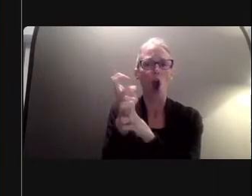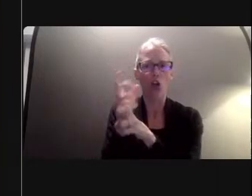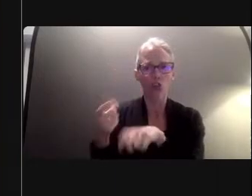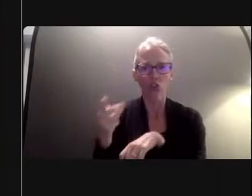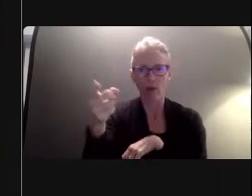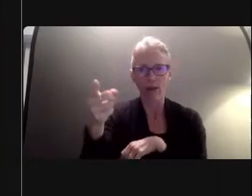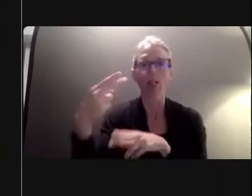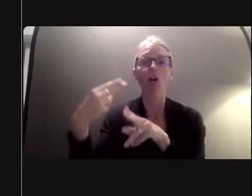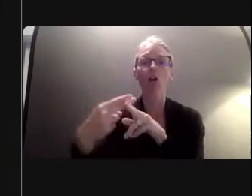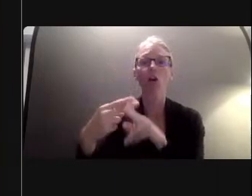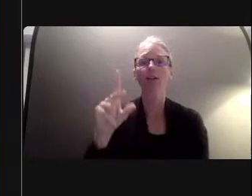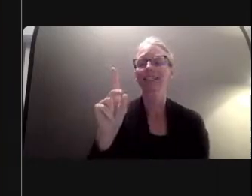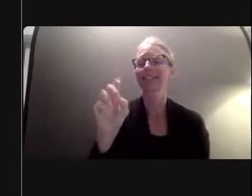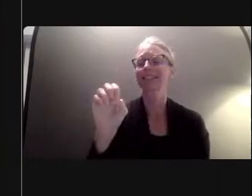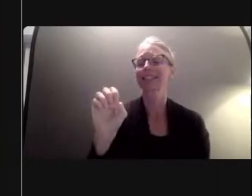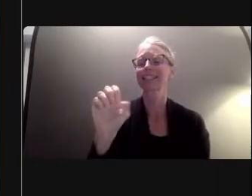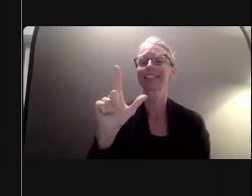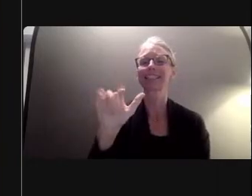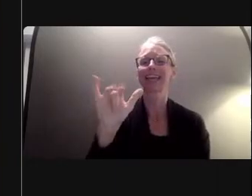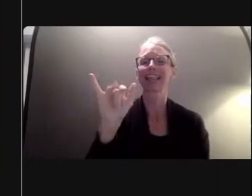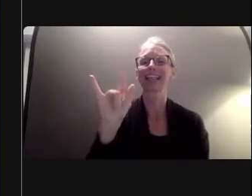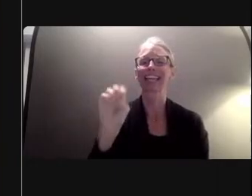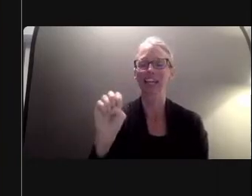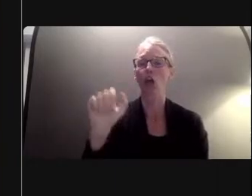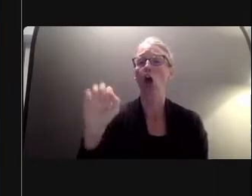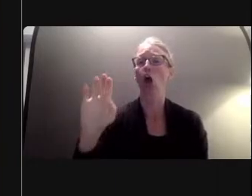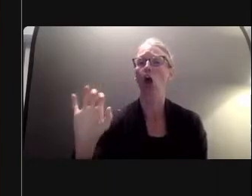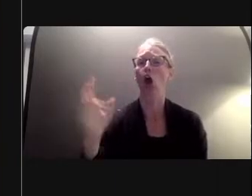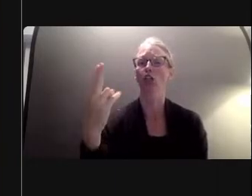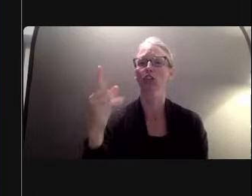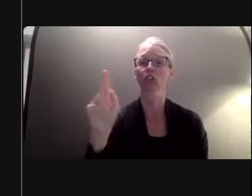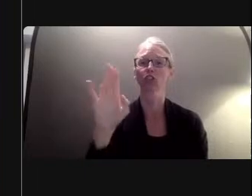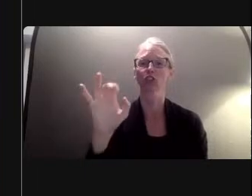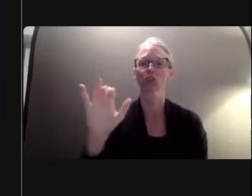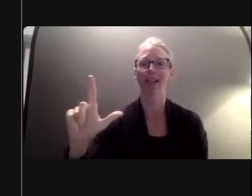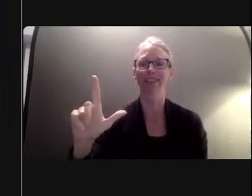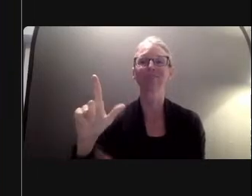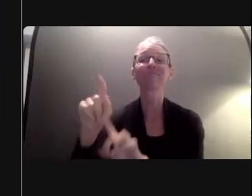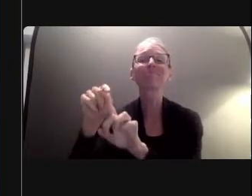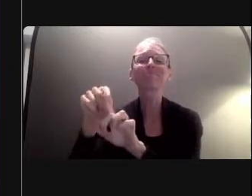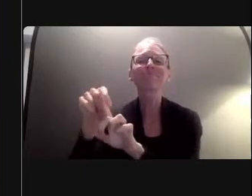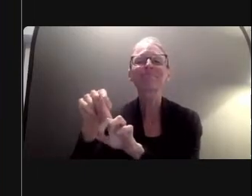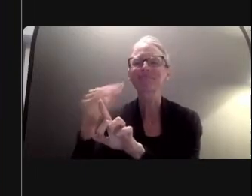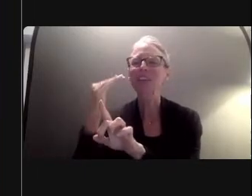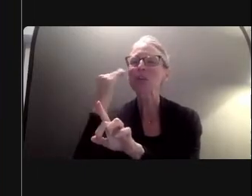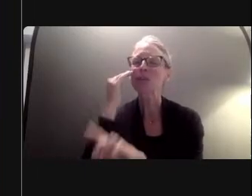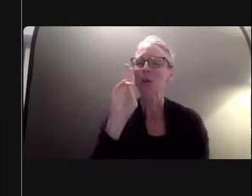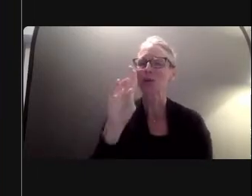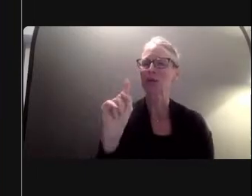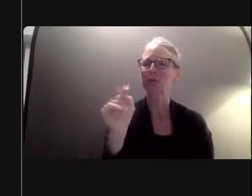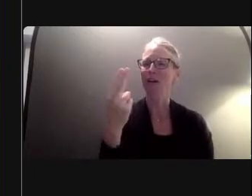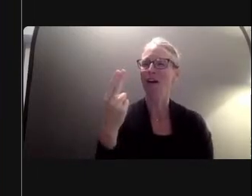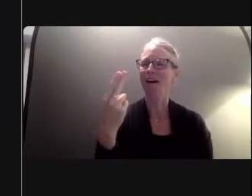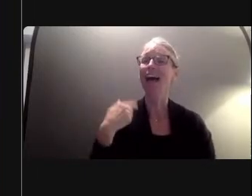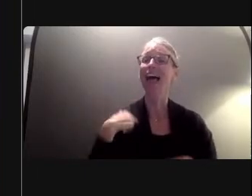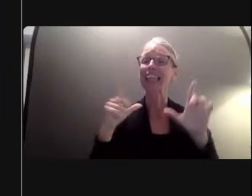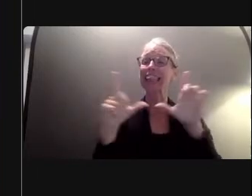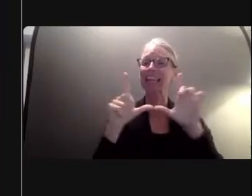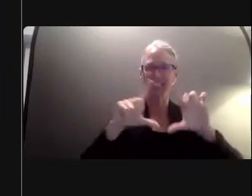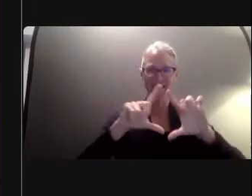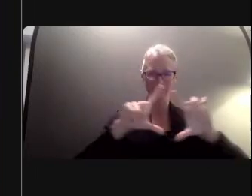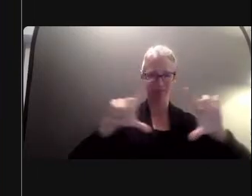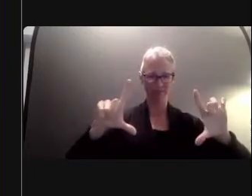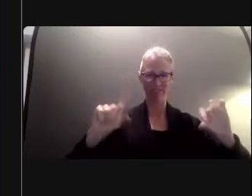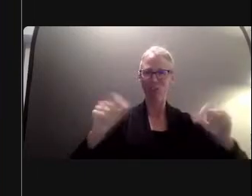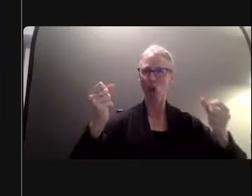Park. Often in the US, people remember it because of the license plate and the big, beautiful arch.